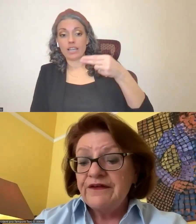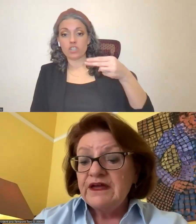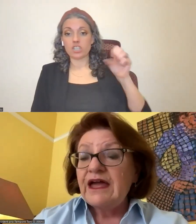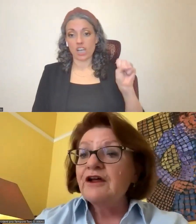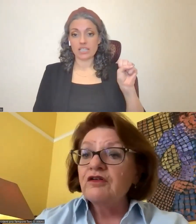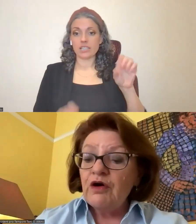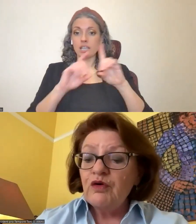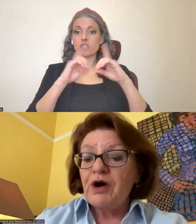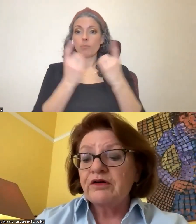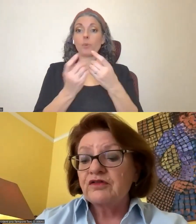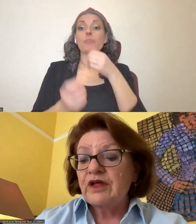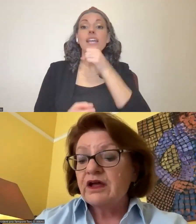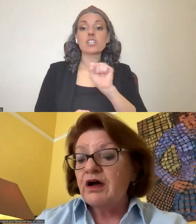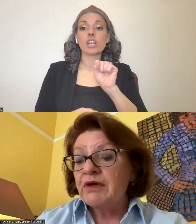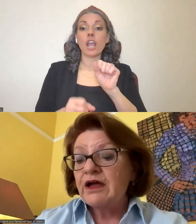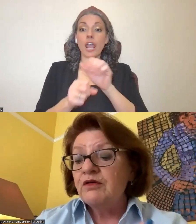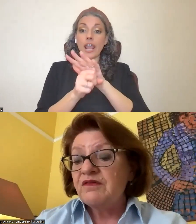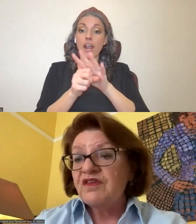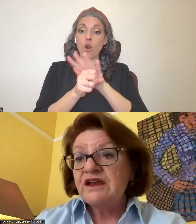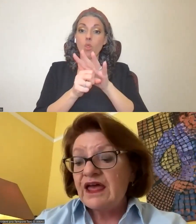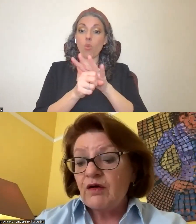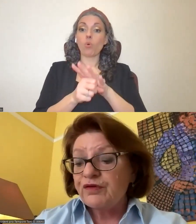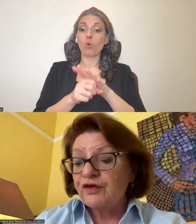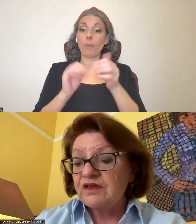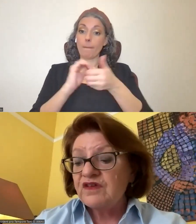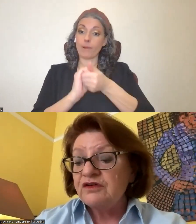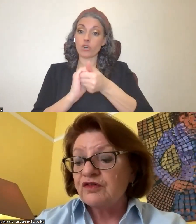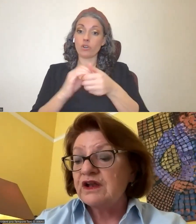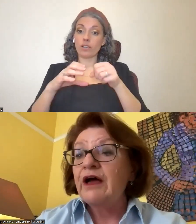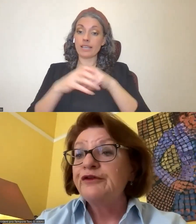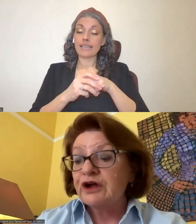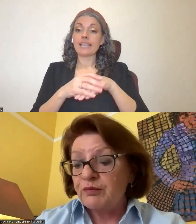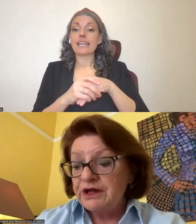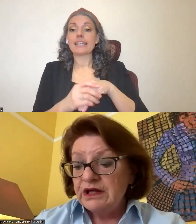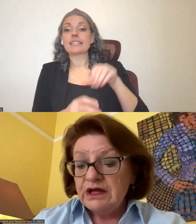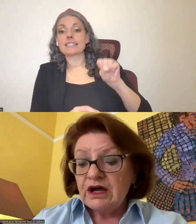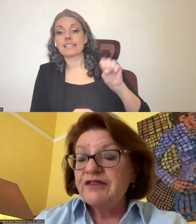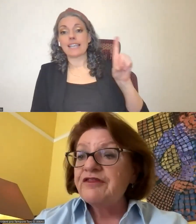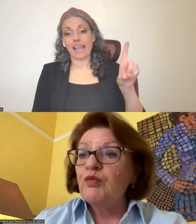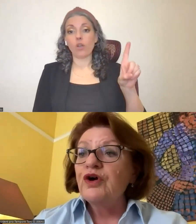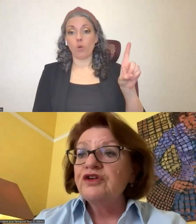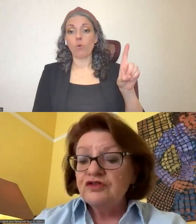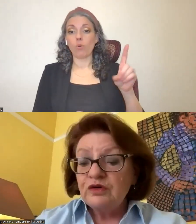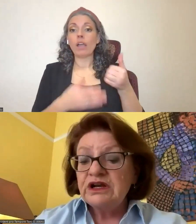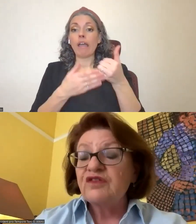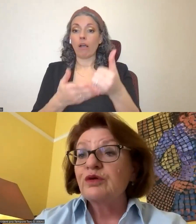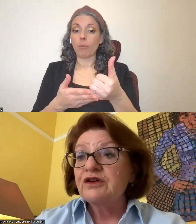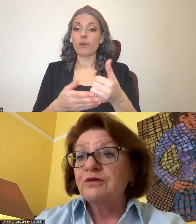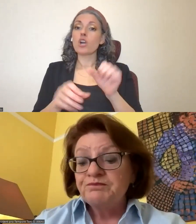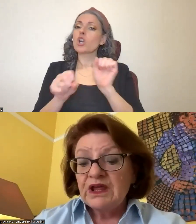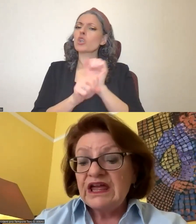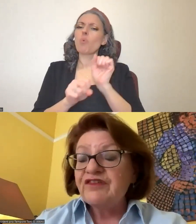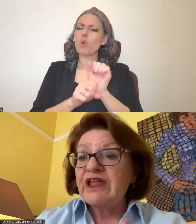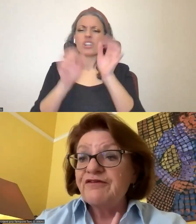Aging, and that our local partners like my own in San Diego, serving seniors and elder help, that the work you're doing is